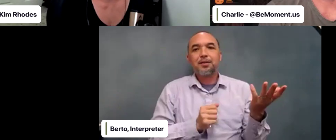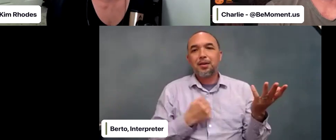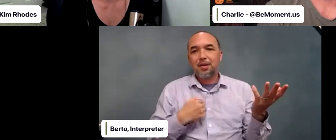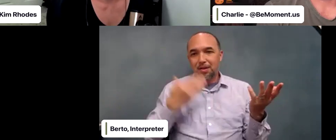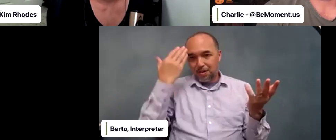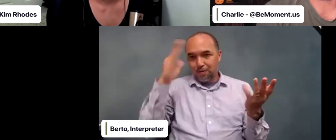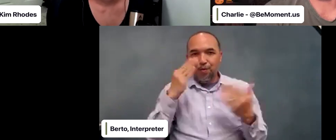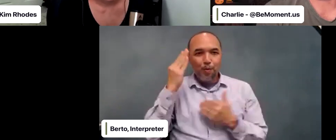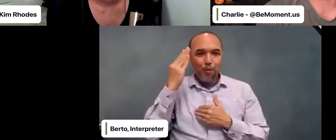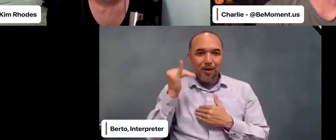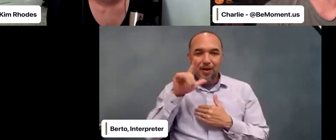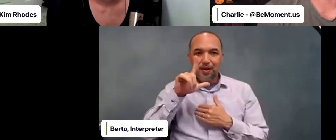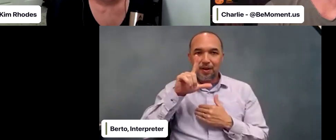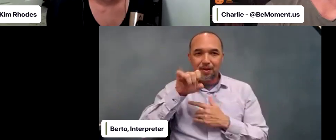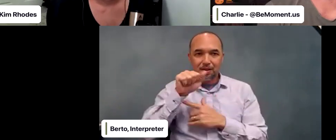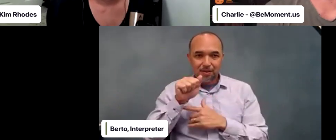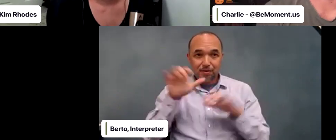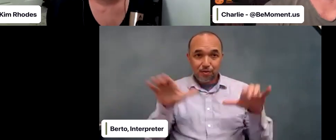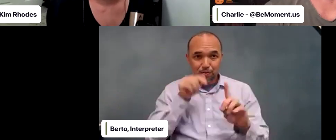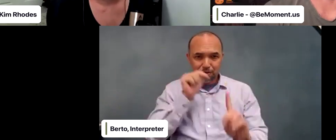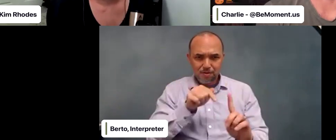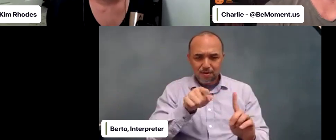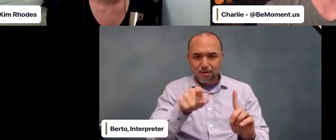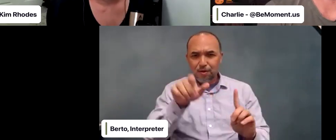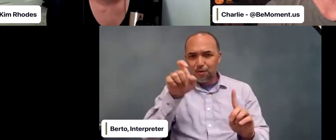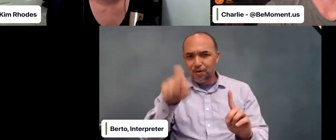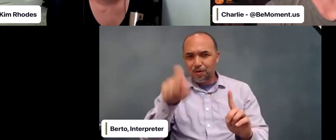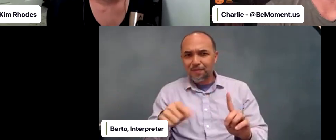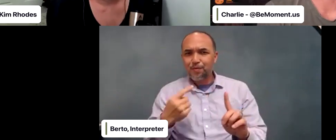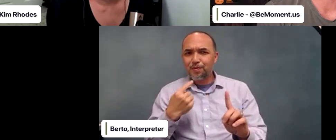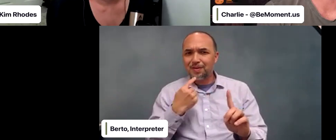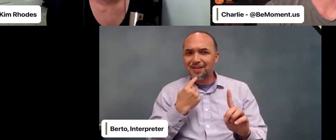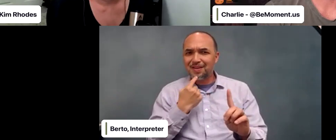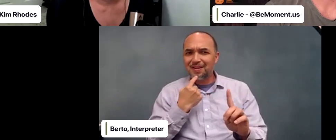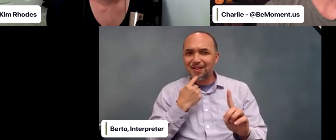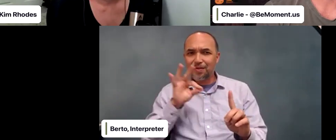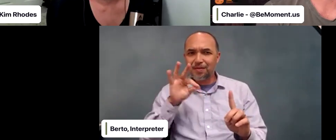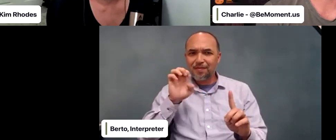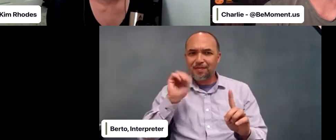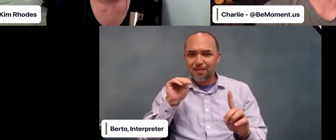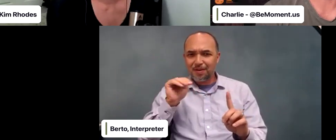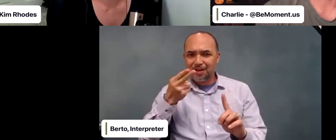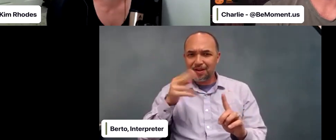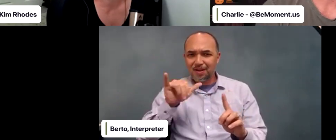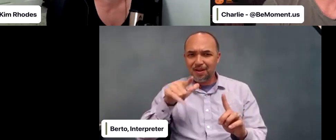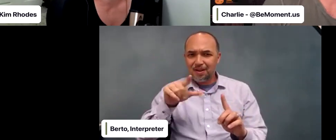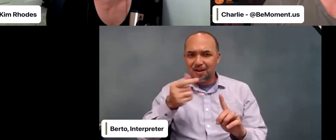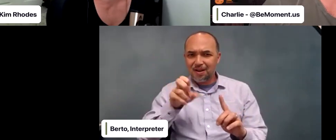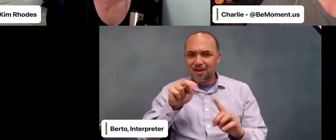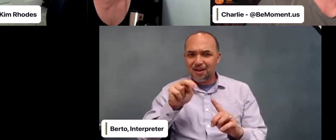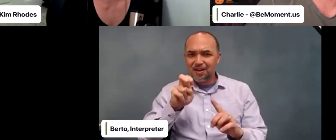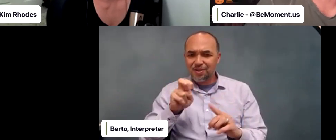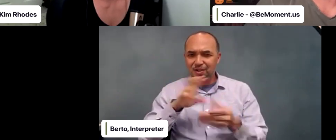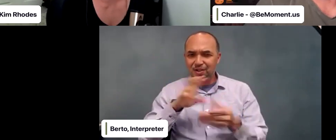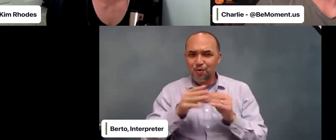me. Kim, you have to tell the feminine hygiene story. I want to see Charlie's face. This is not what?